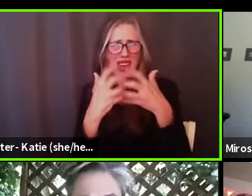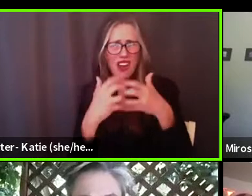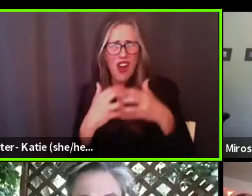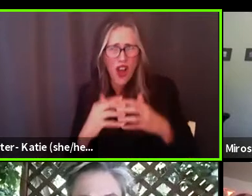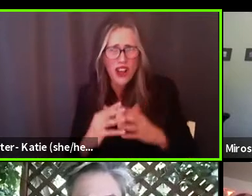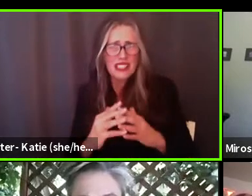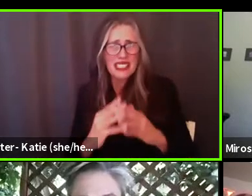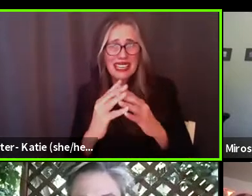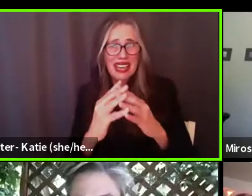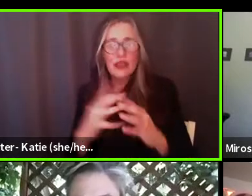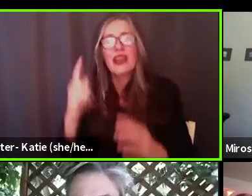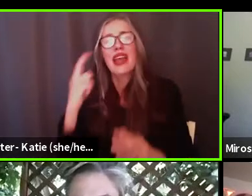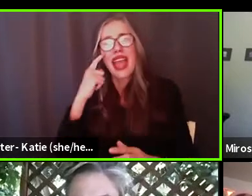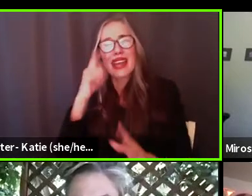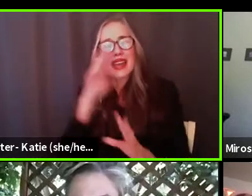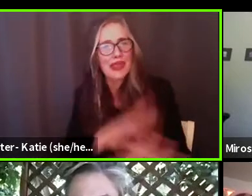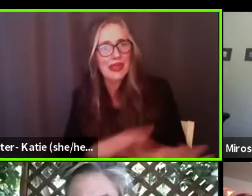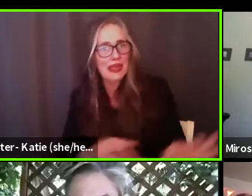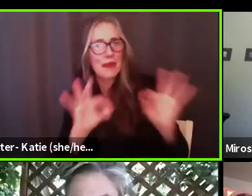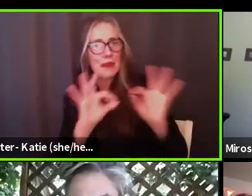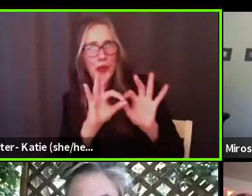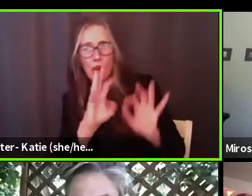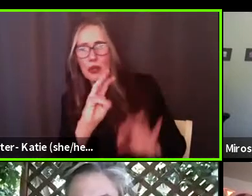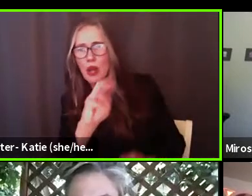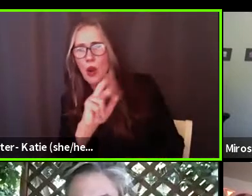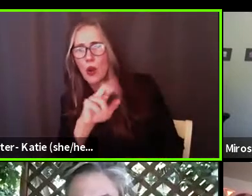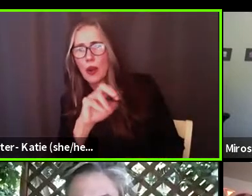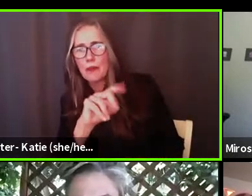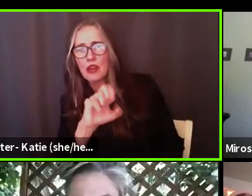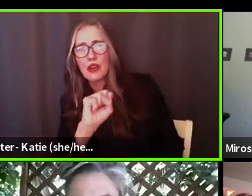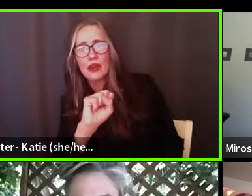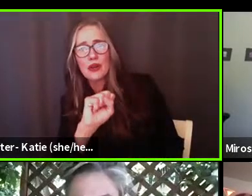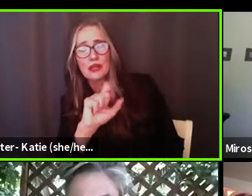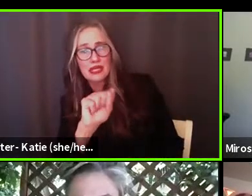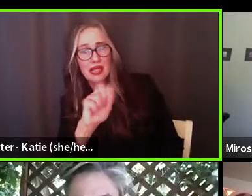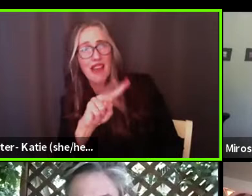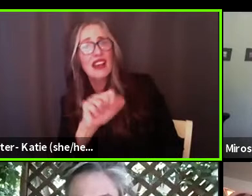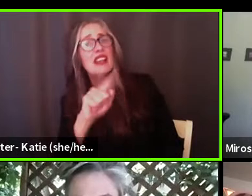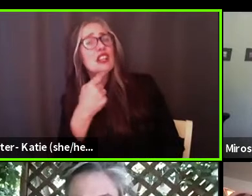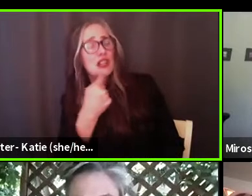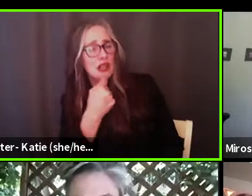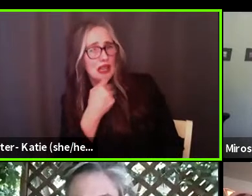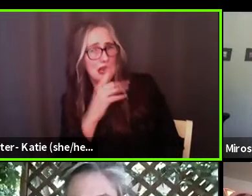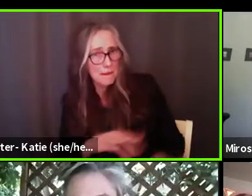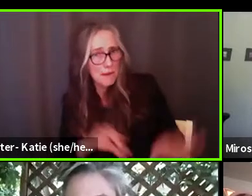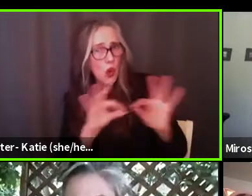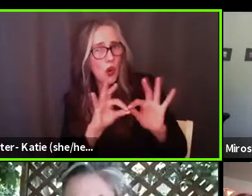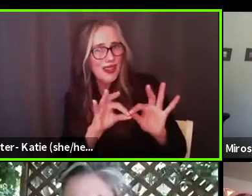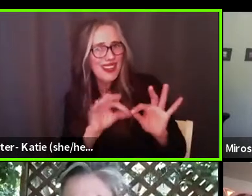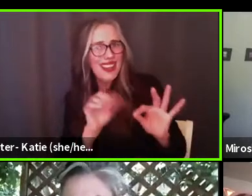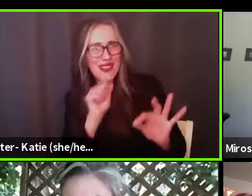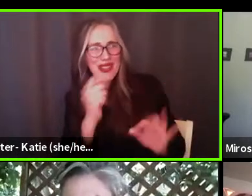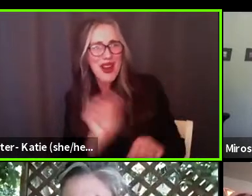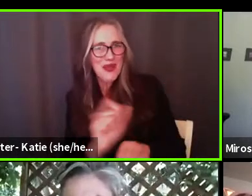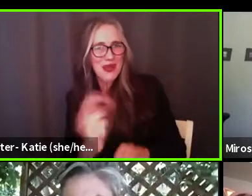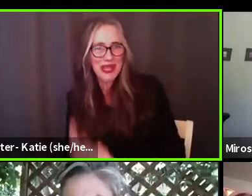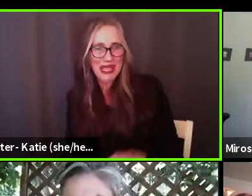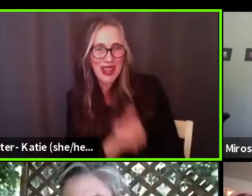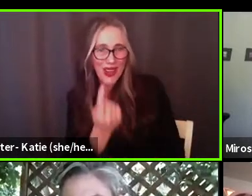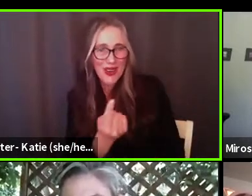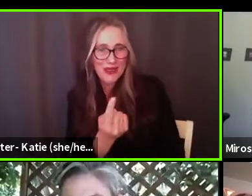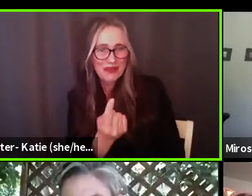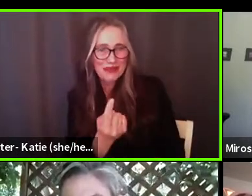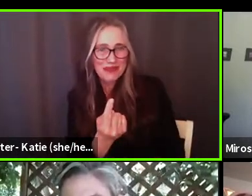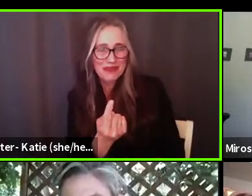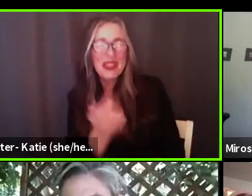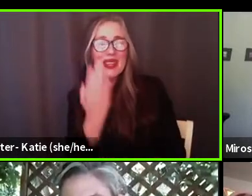us all together over the these two days to you know uplift ourselves and to know that we're not doing it alone that there's other people working on small